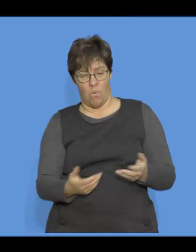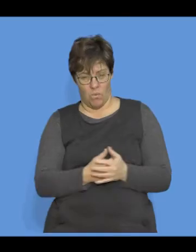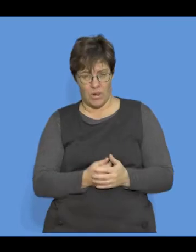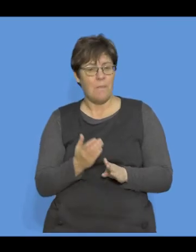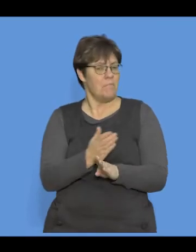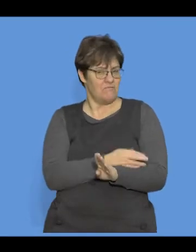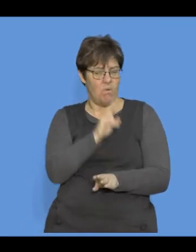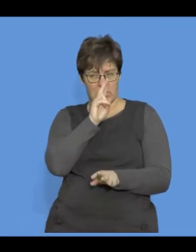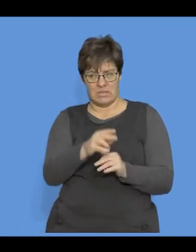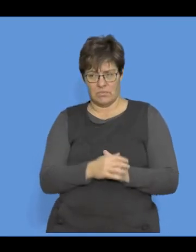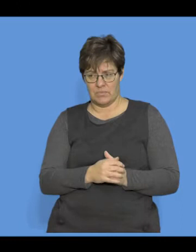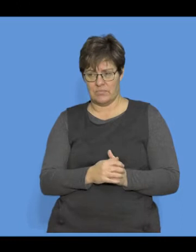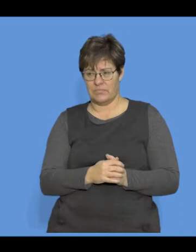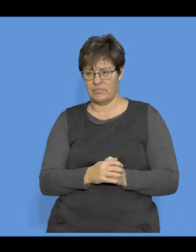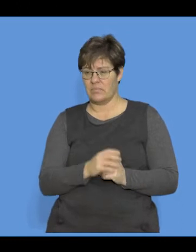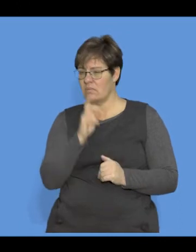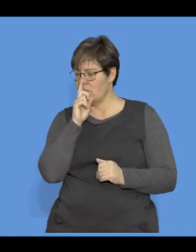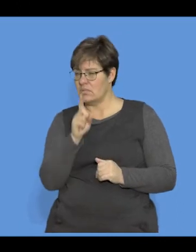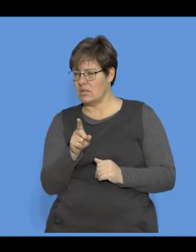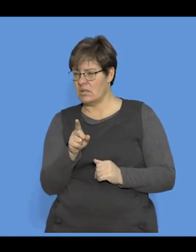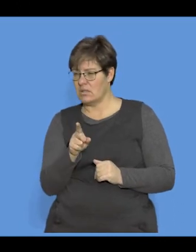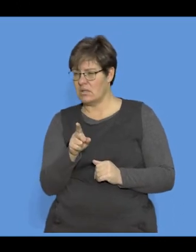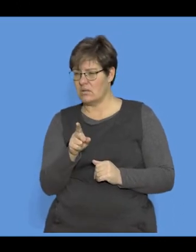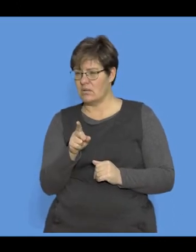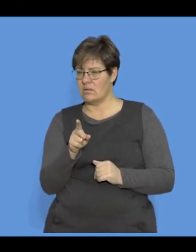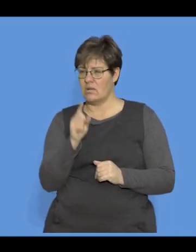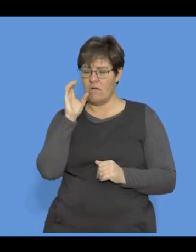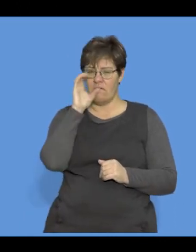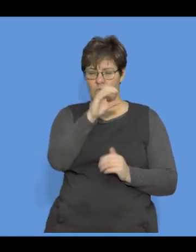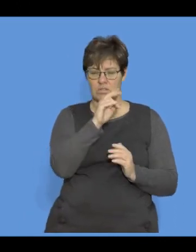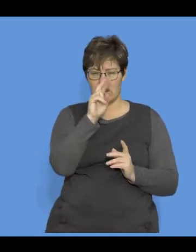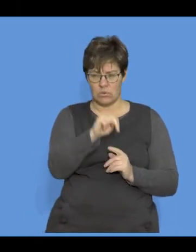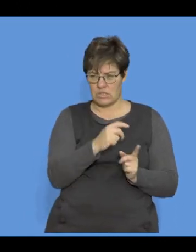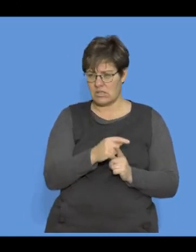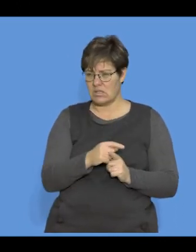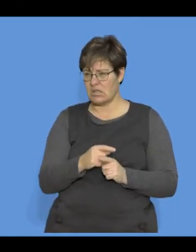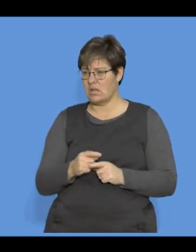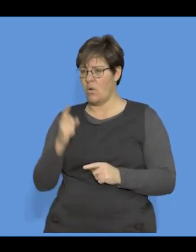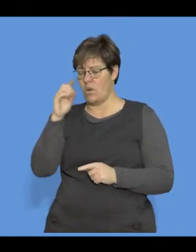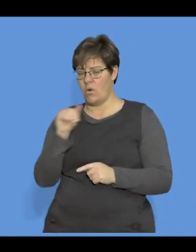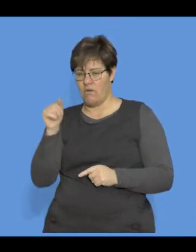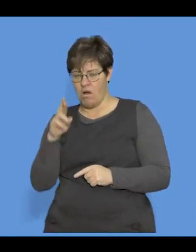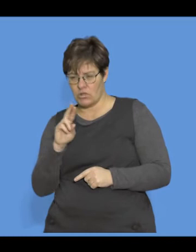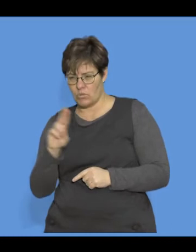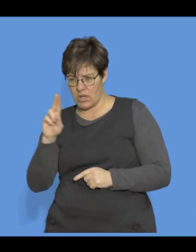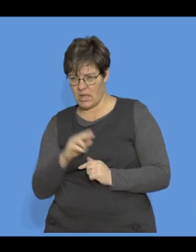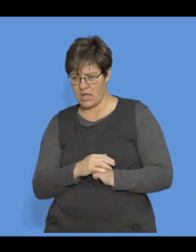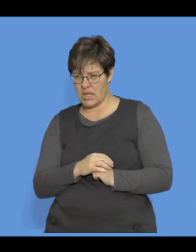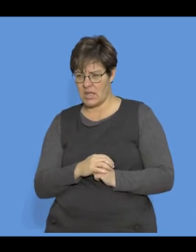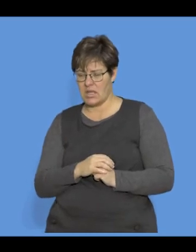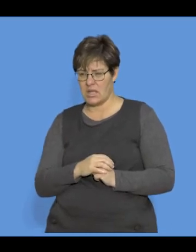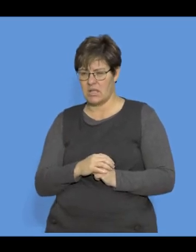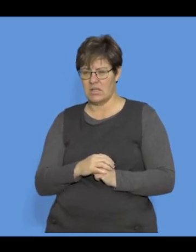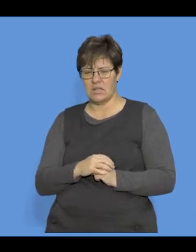it. And so what do you see here? Well, there was force in newtons, and there is 1 over r squared. And I don't even have